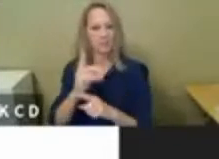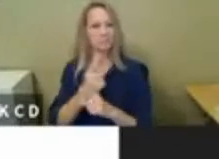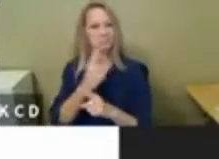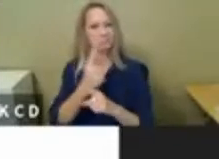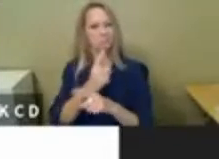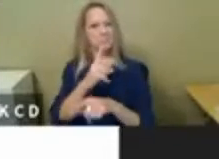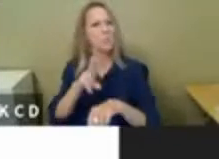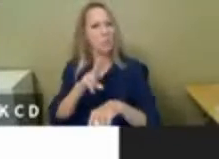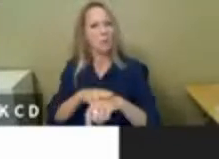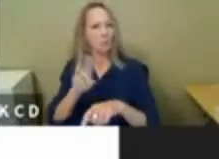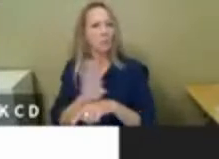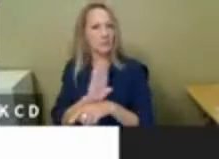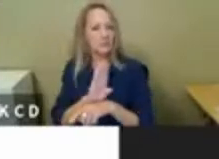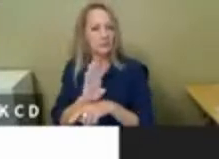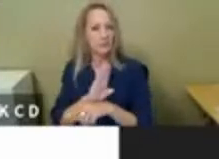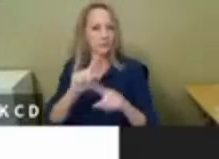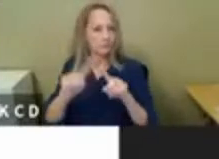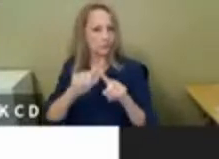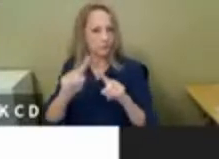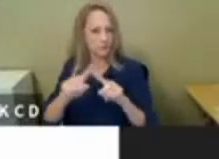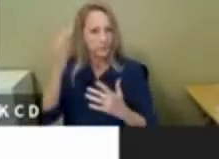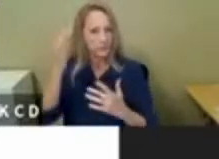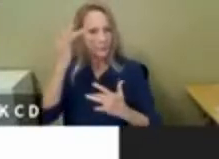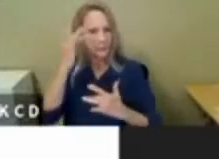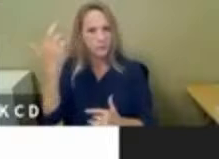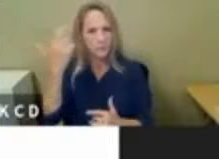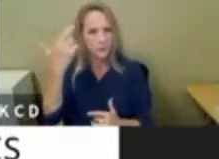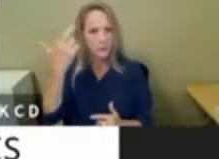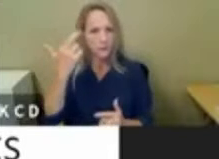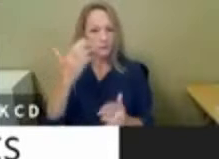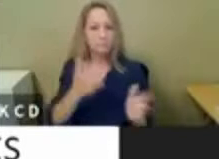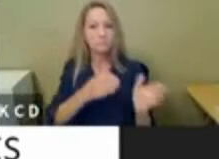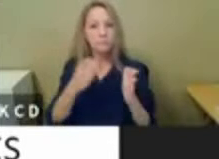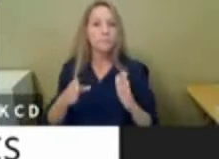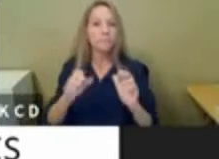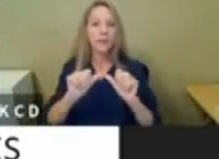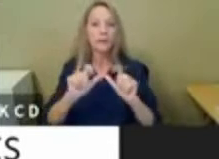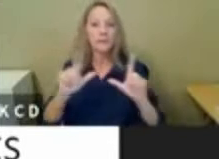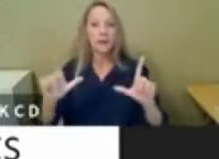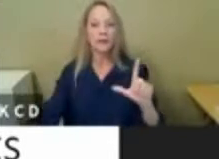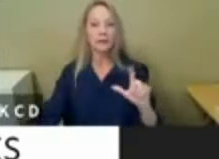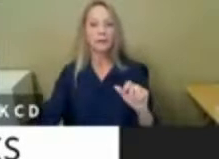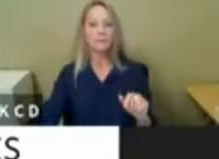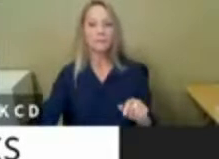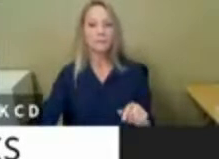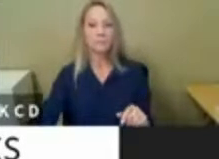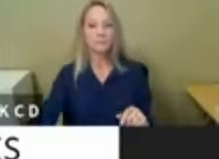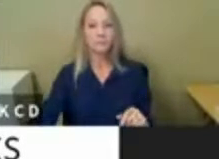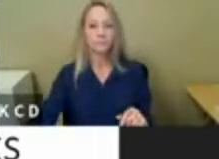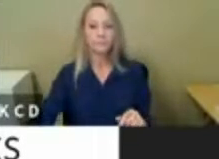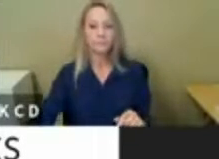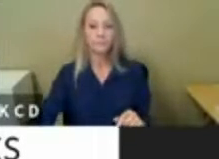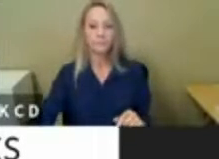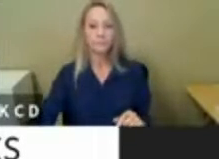basis. So next slide, please. So then kind of what does this look